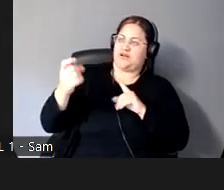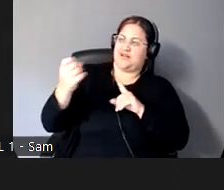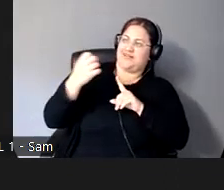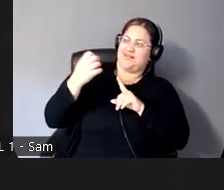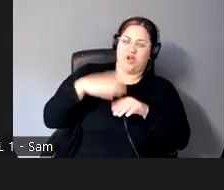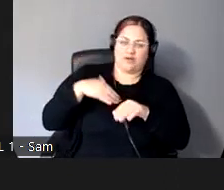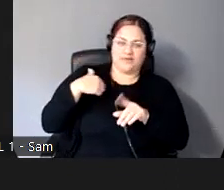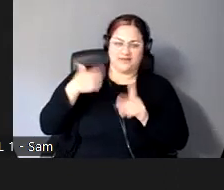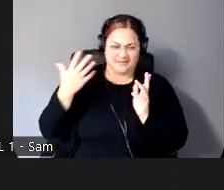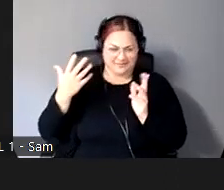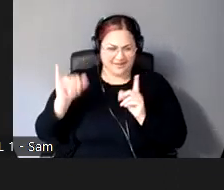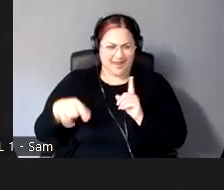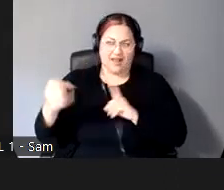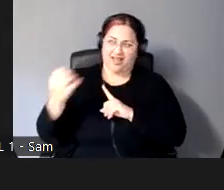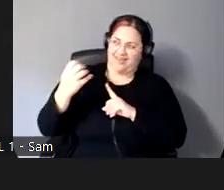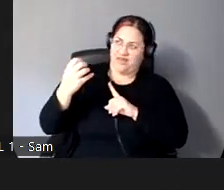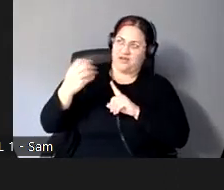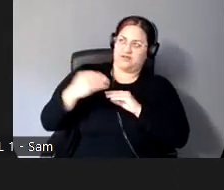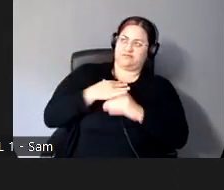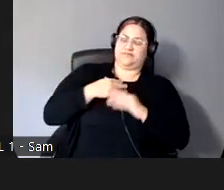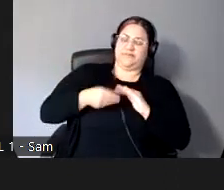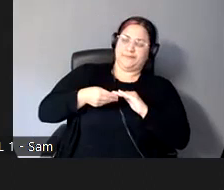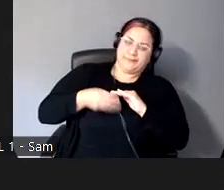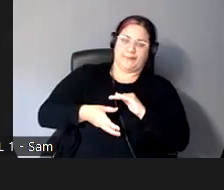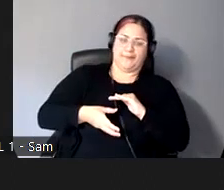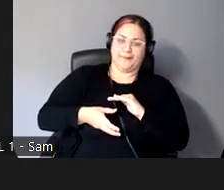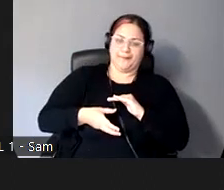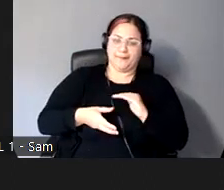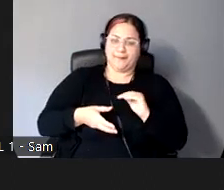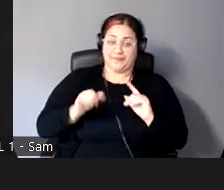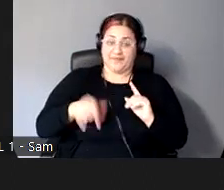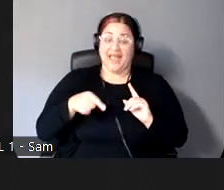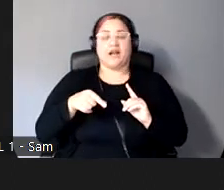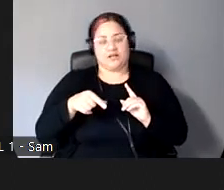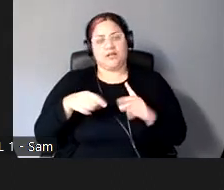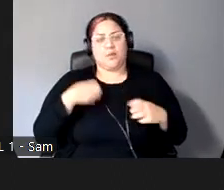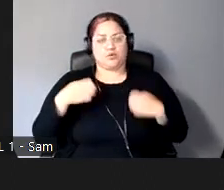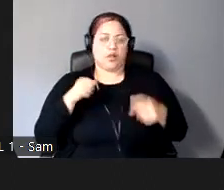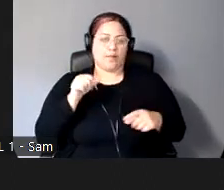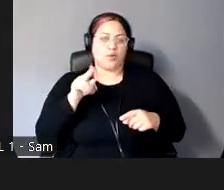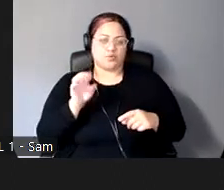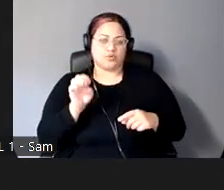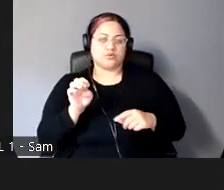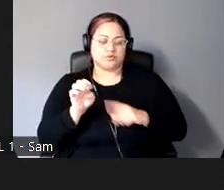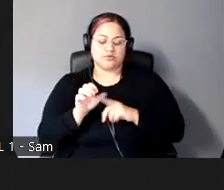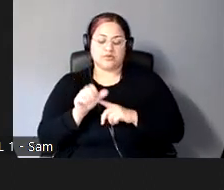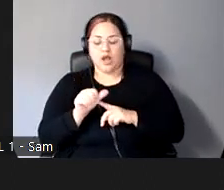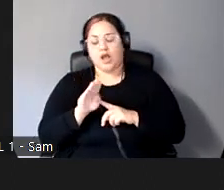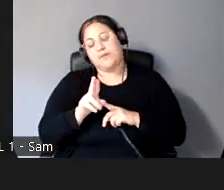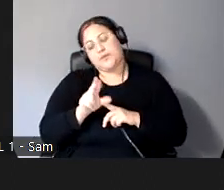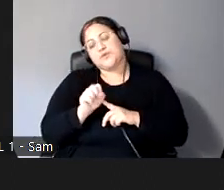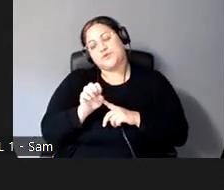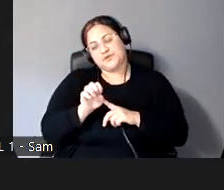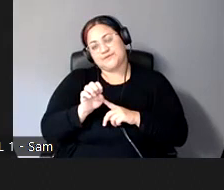that, as we've learned, you know, where there's no access or denial of connection with family,